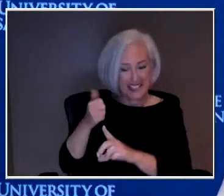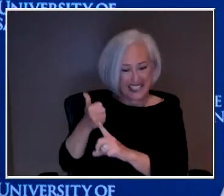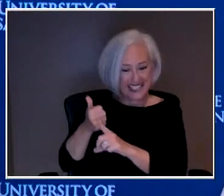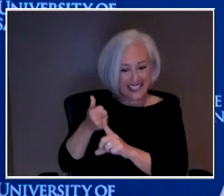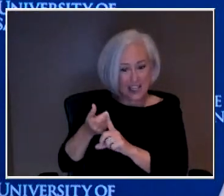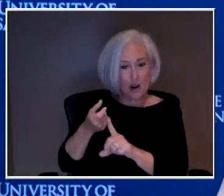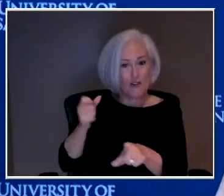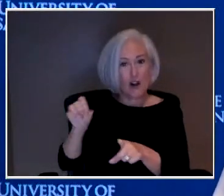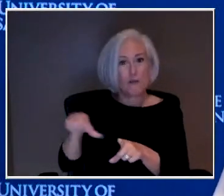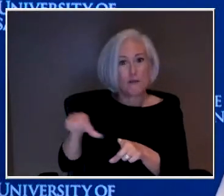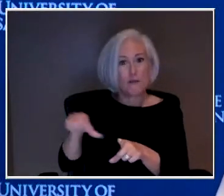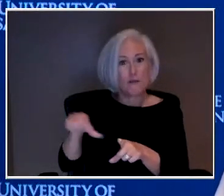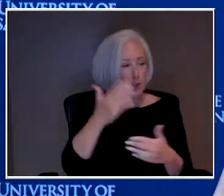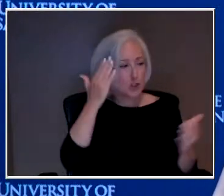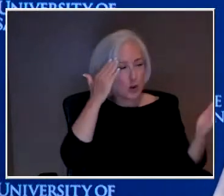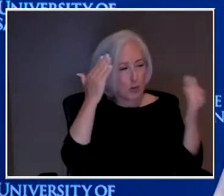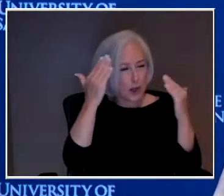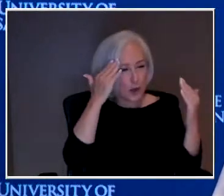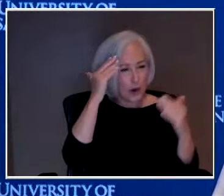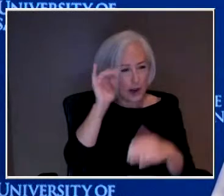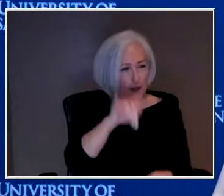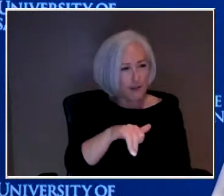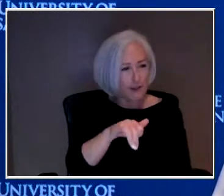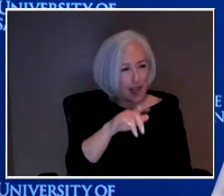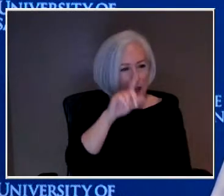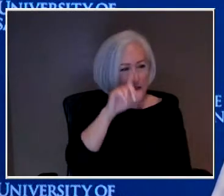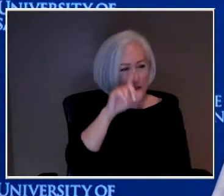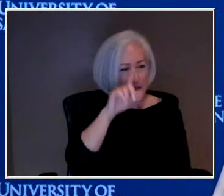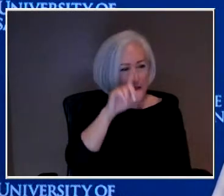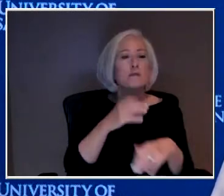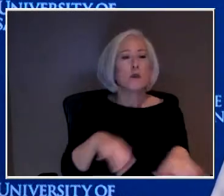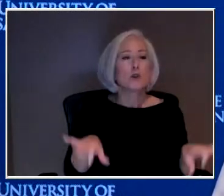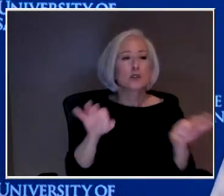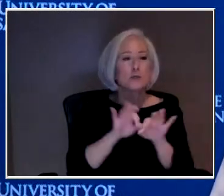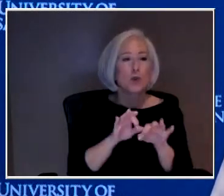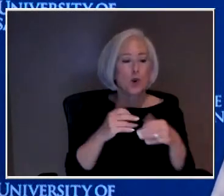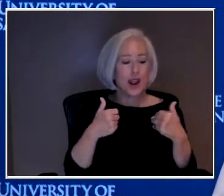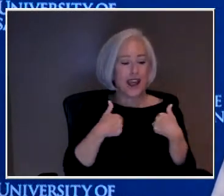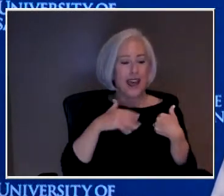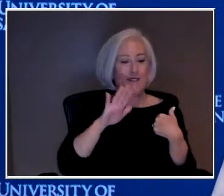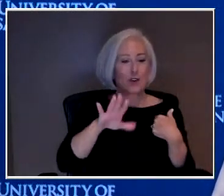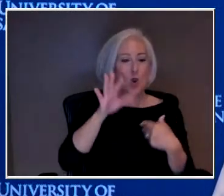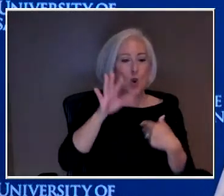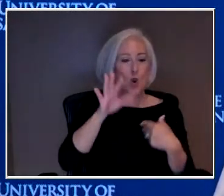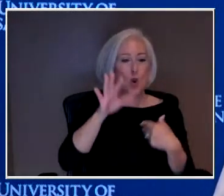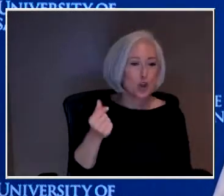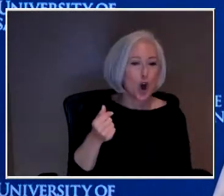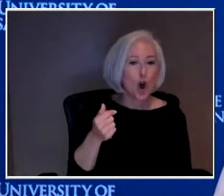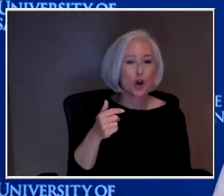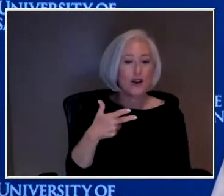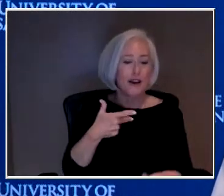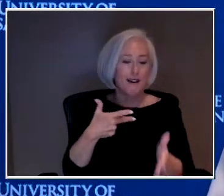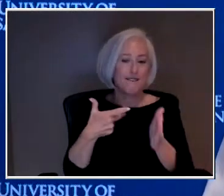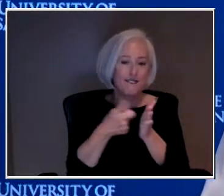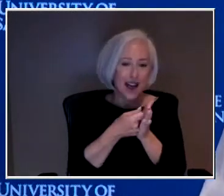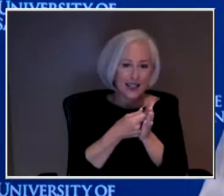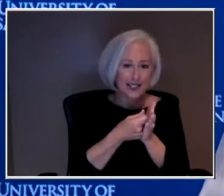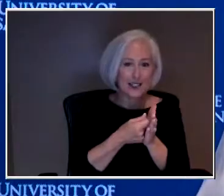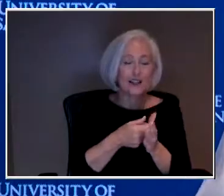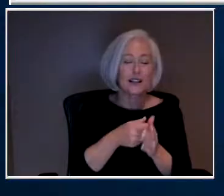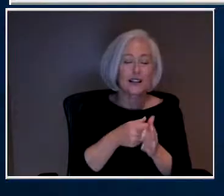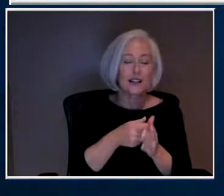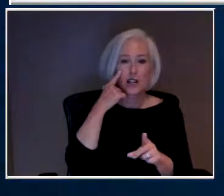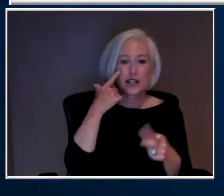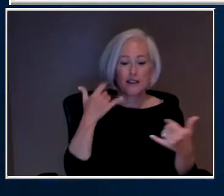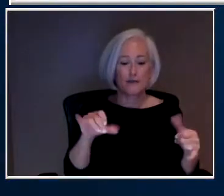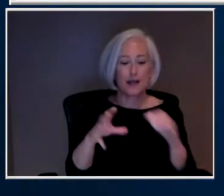that when you are seeing that. Most importantly, get your animals, your cats, your dogs vaccinated, especially if they are spending time outside. Thank